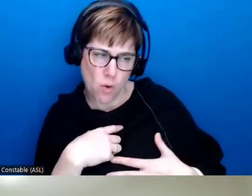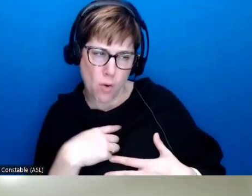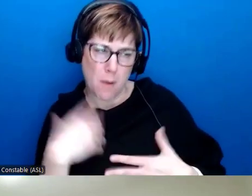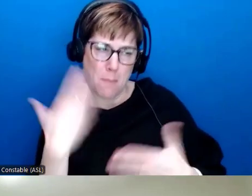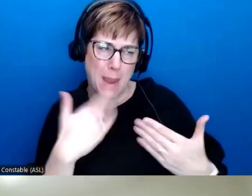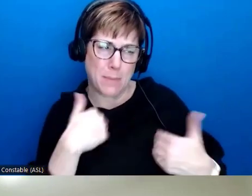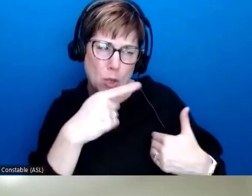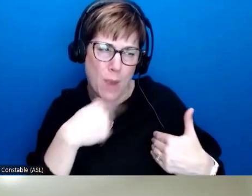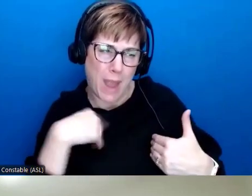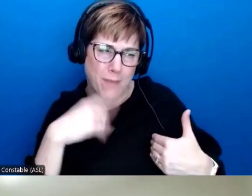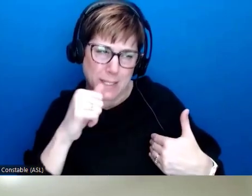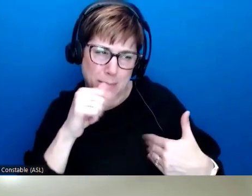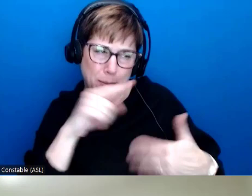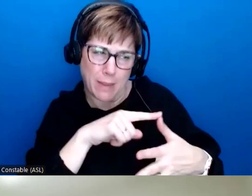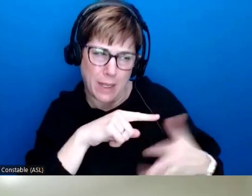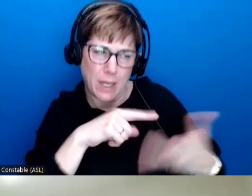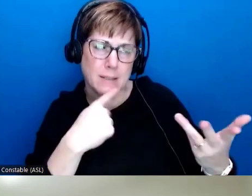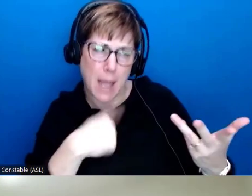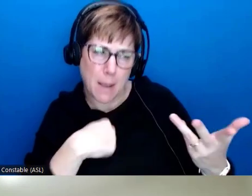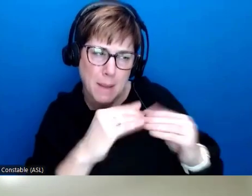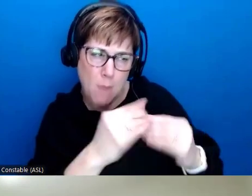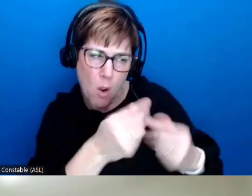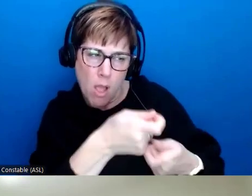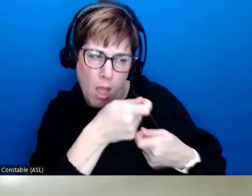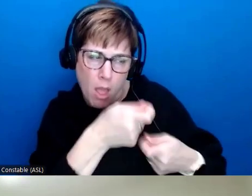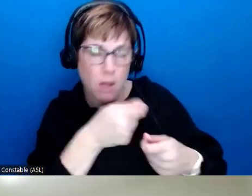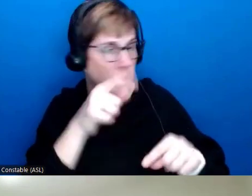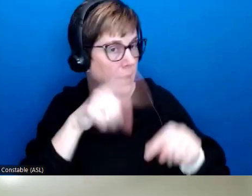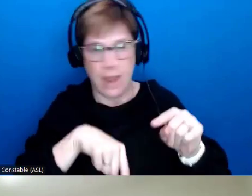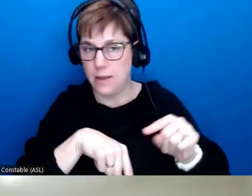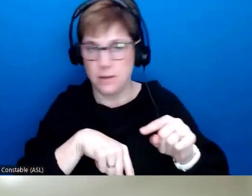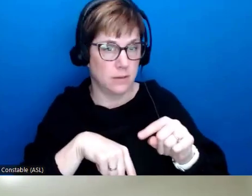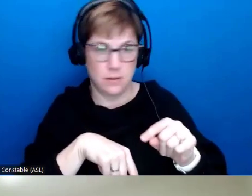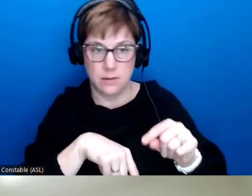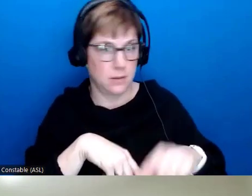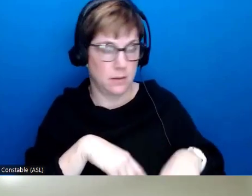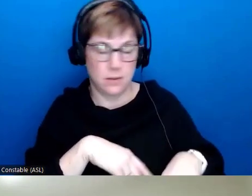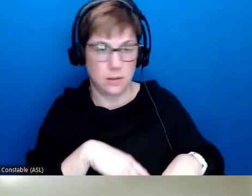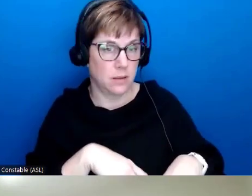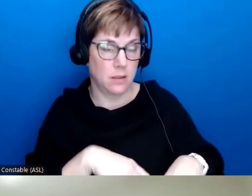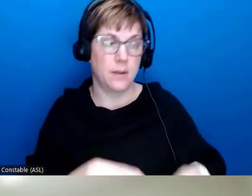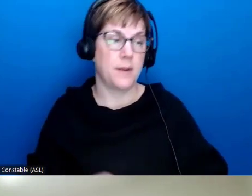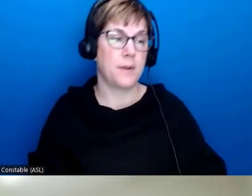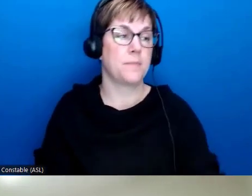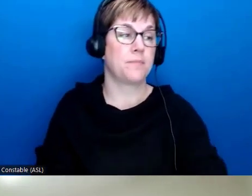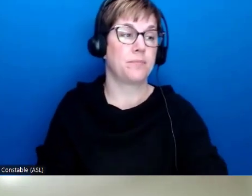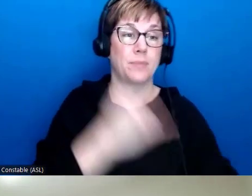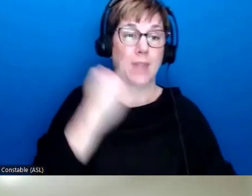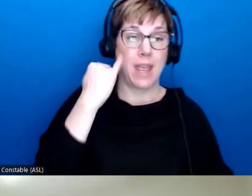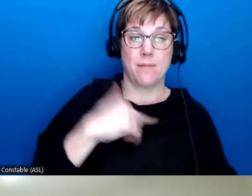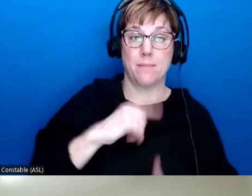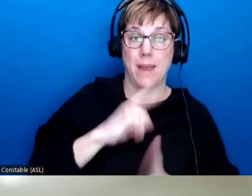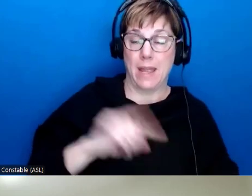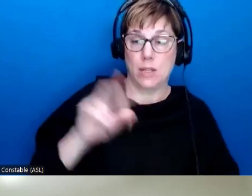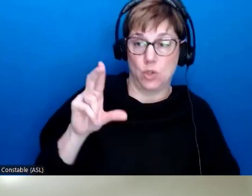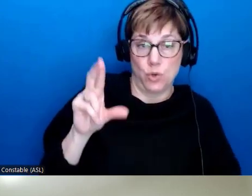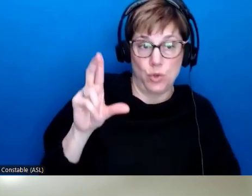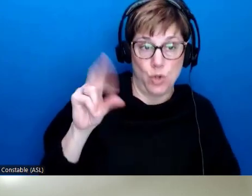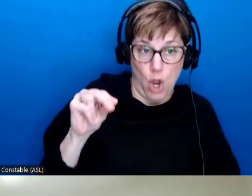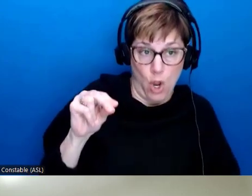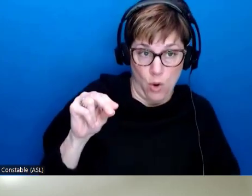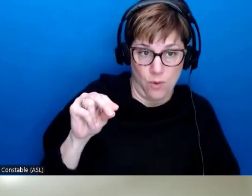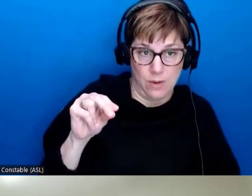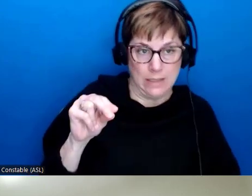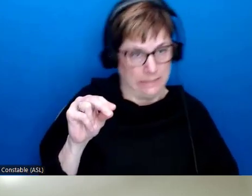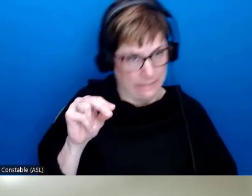this disability. Tell me more about that. If you answer no to this question, then you you might